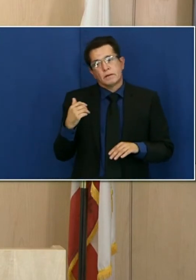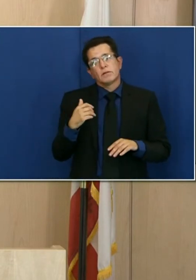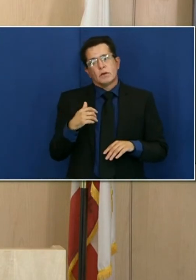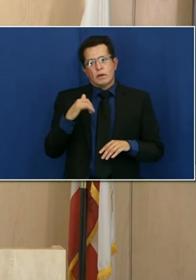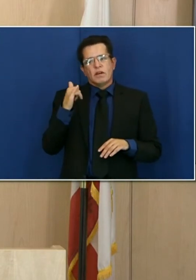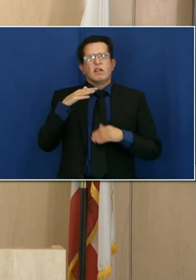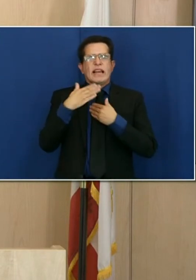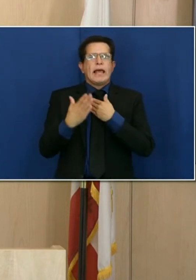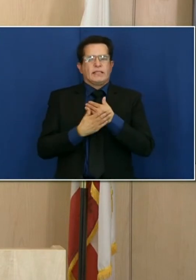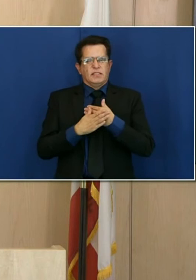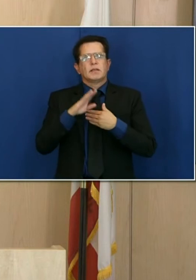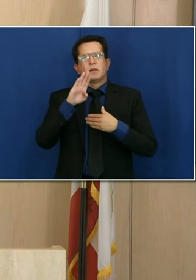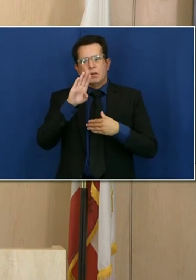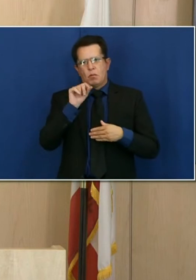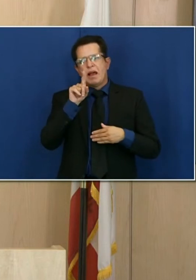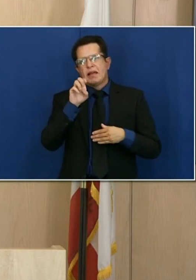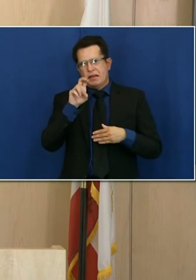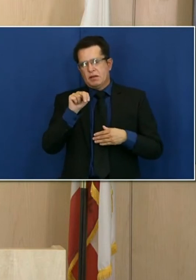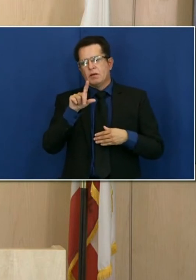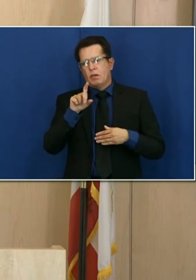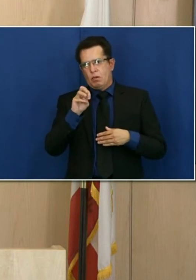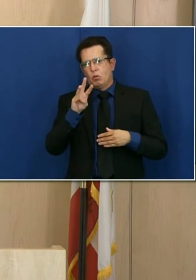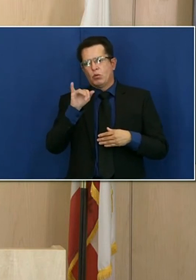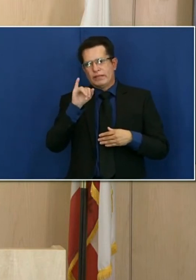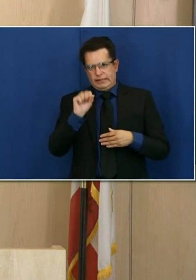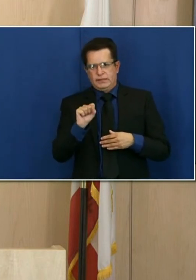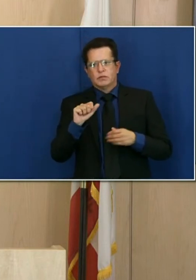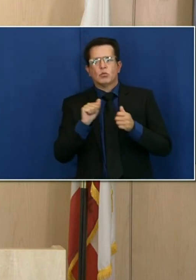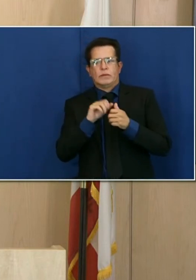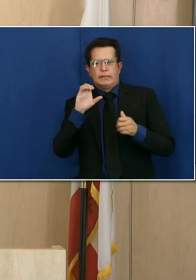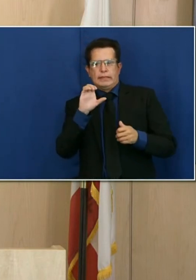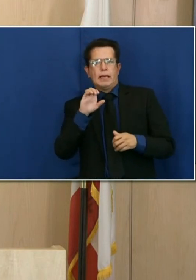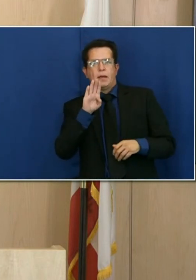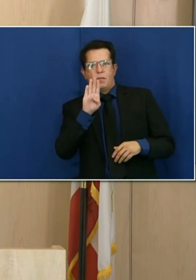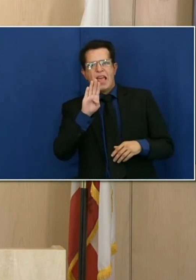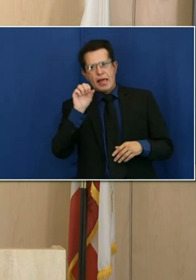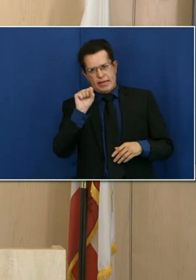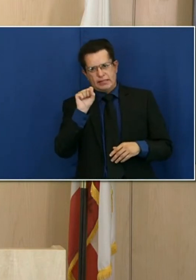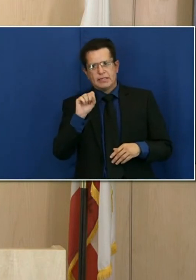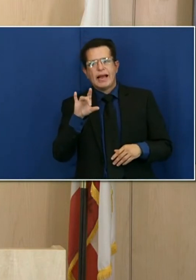The next question is from Brandon Lewis with CBS 8.